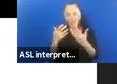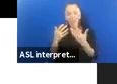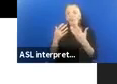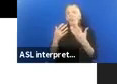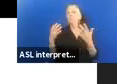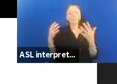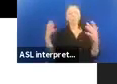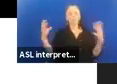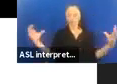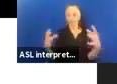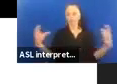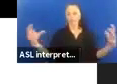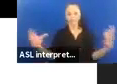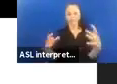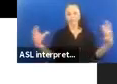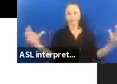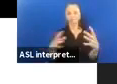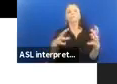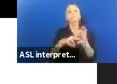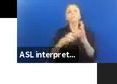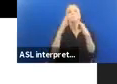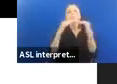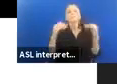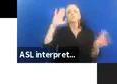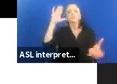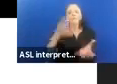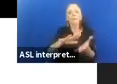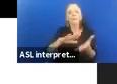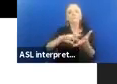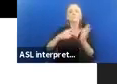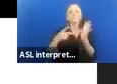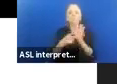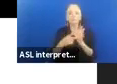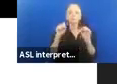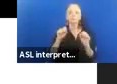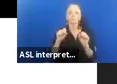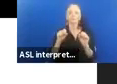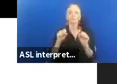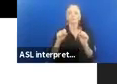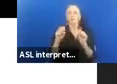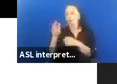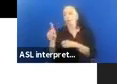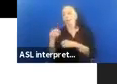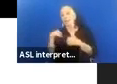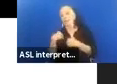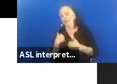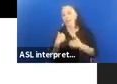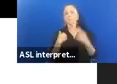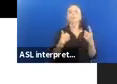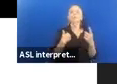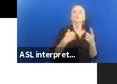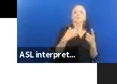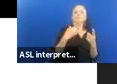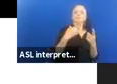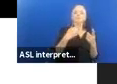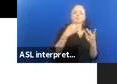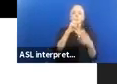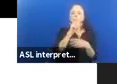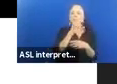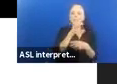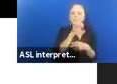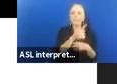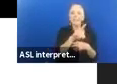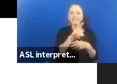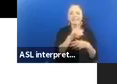greater vulnerability to spillovers from wild animals into domesticated species. So all